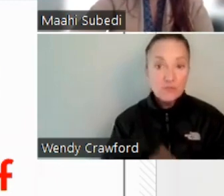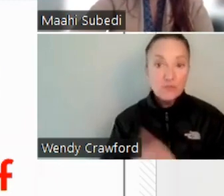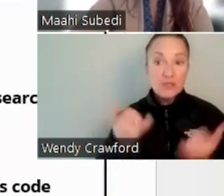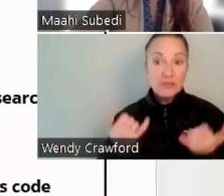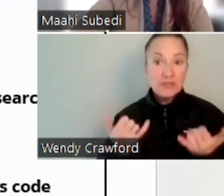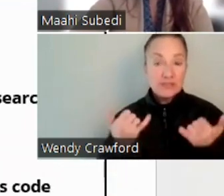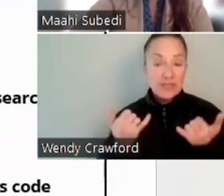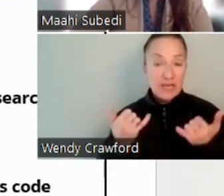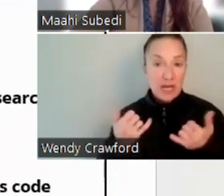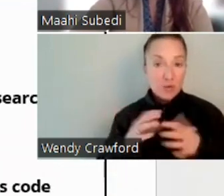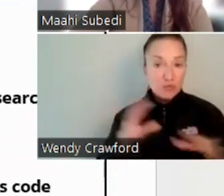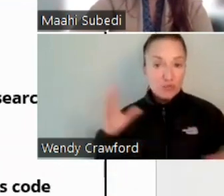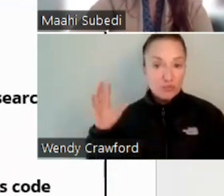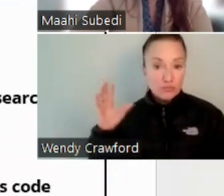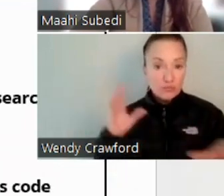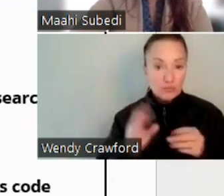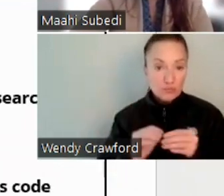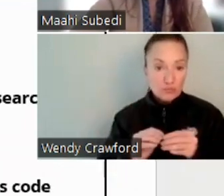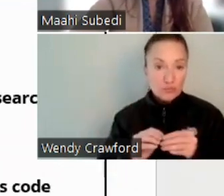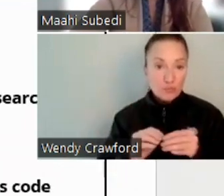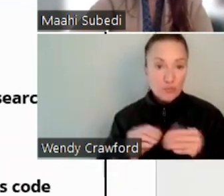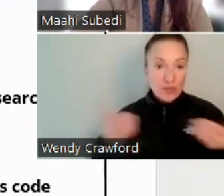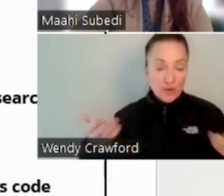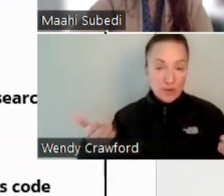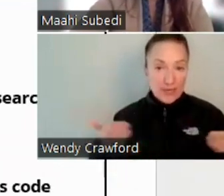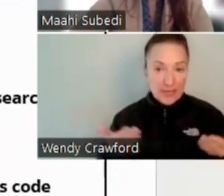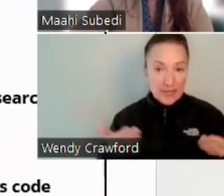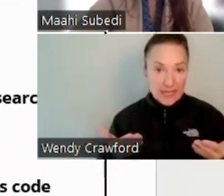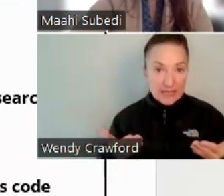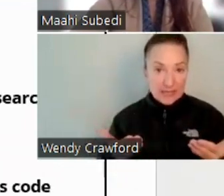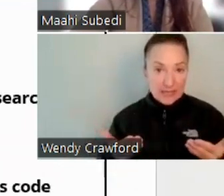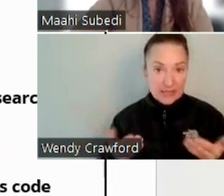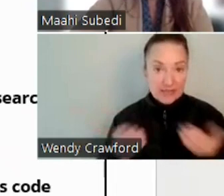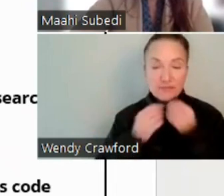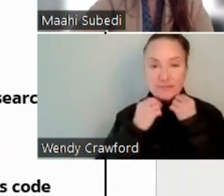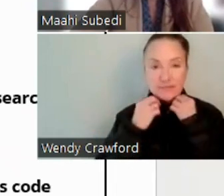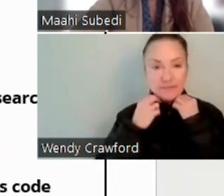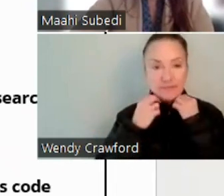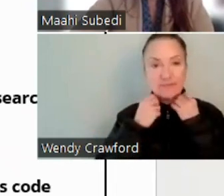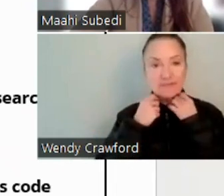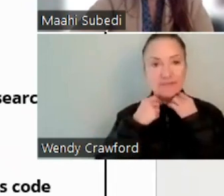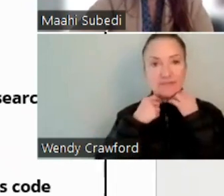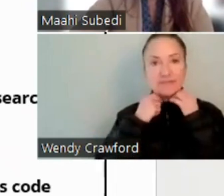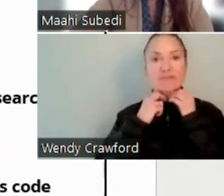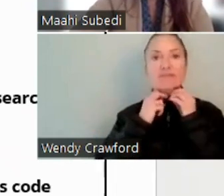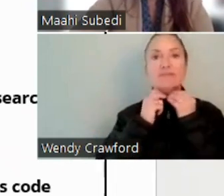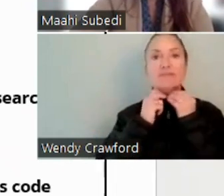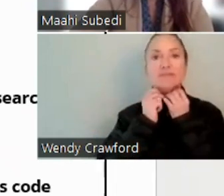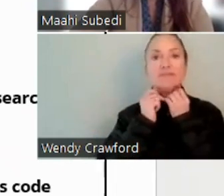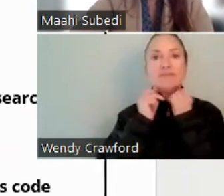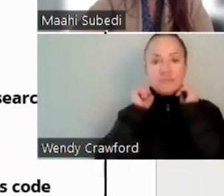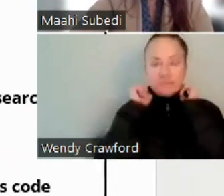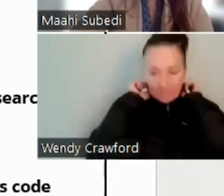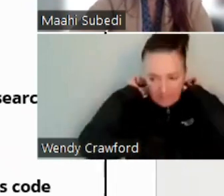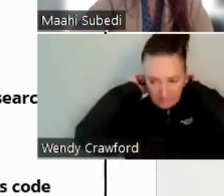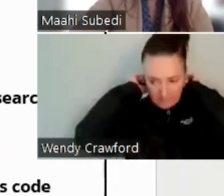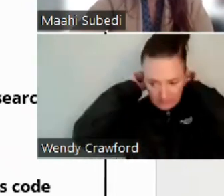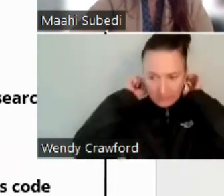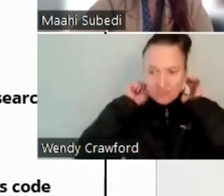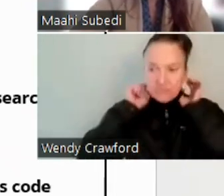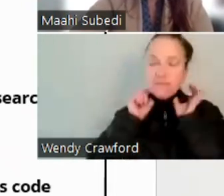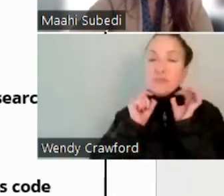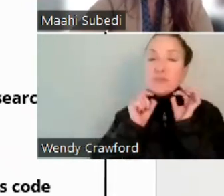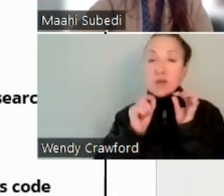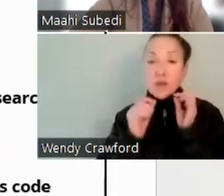today. I want to reiterate to those who came in just a little bit after we started, we put together a free